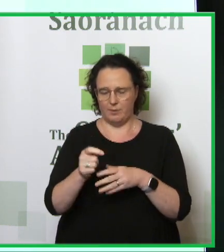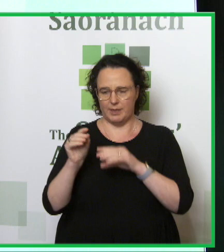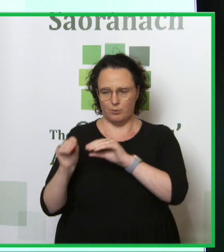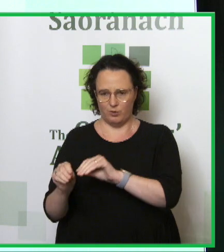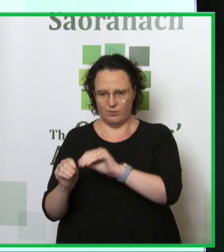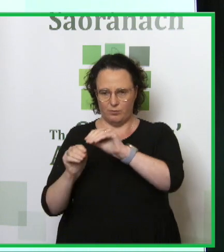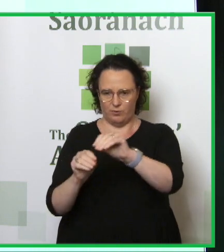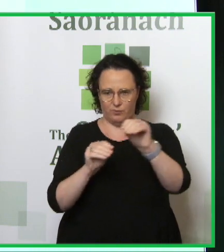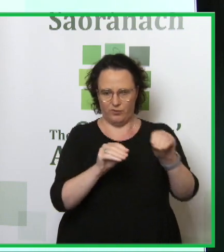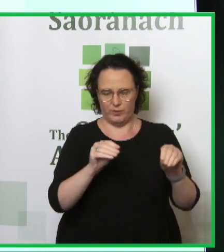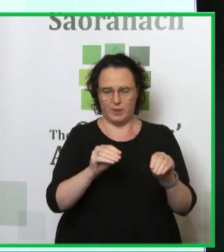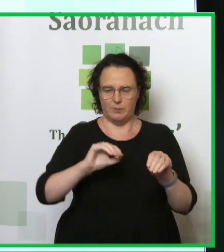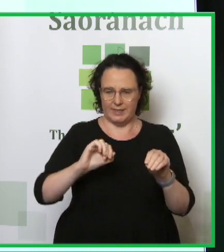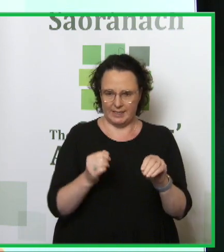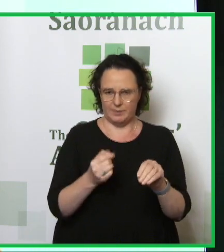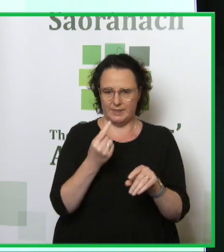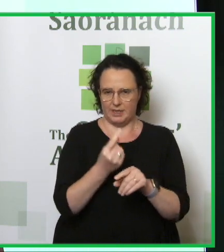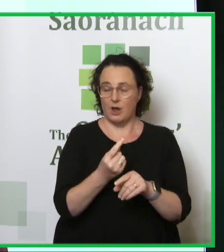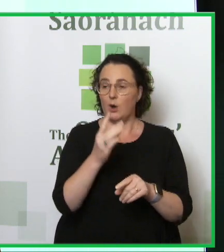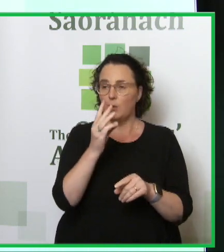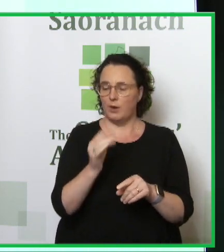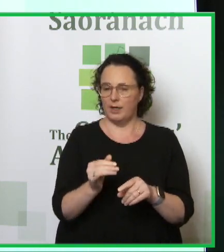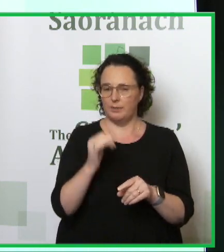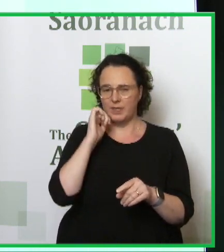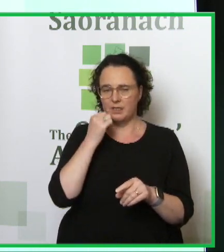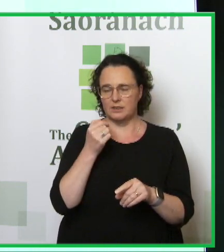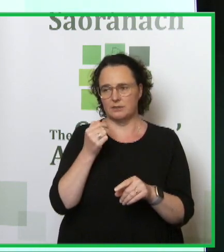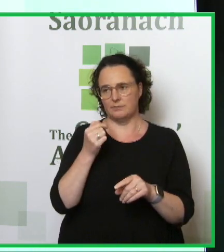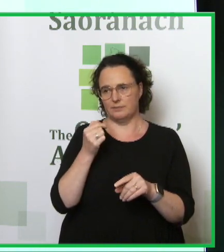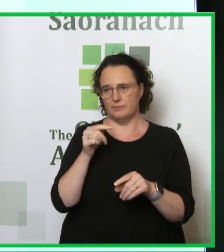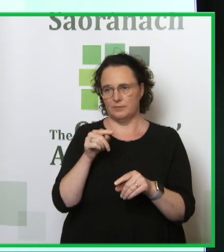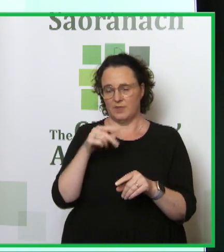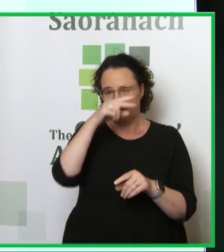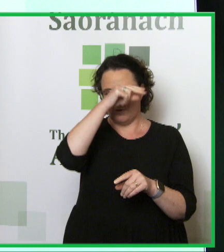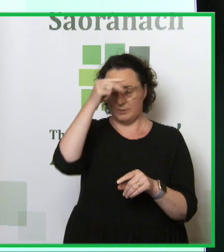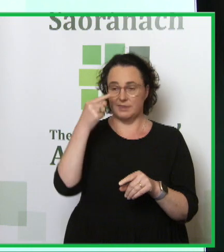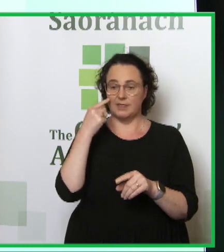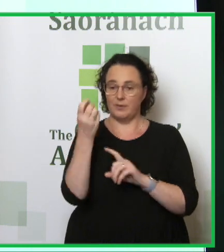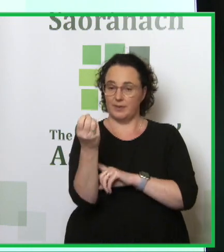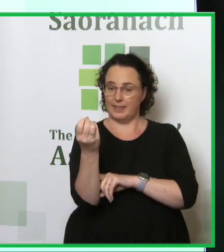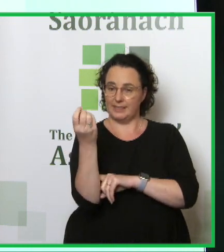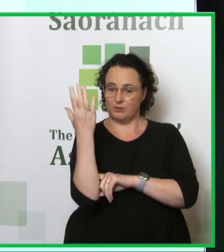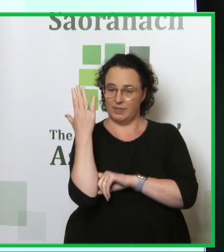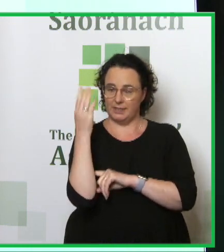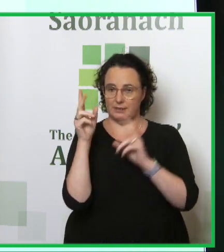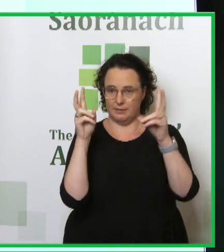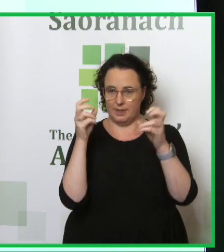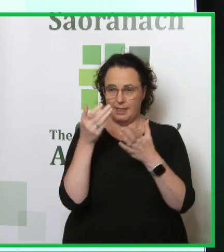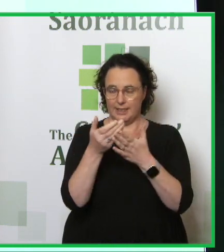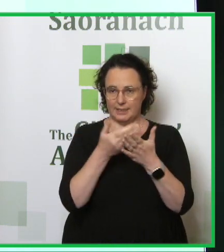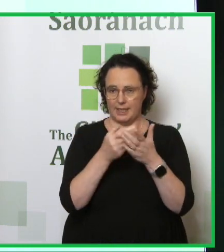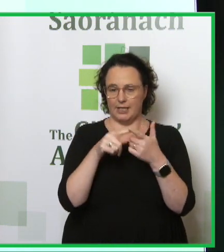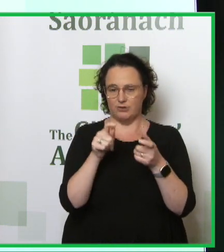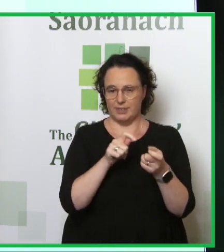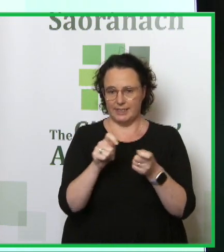around, but it remains in. Because what we do is, when we look at the, for example, on the screen that's up there, legalisation and regulation, 6 people